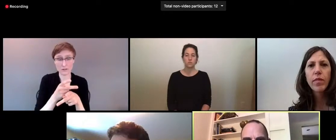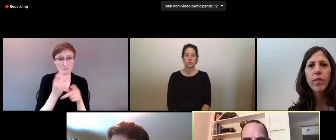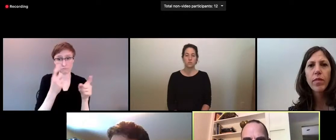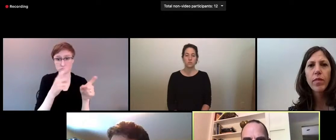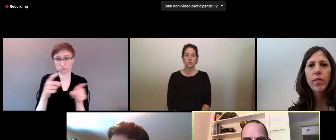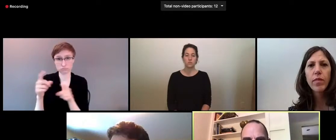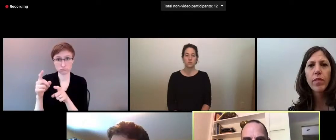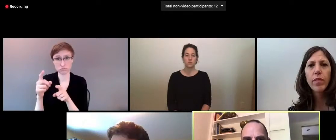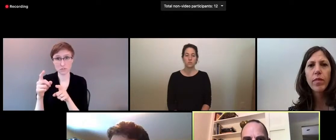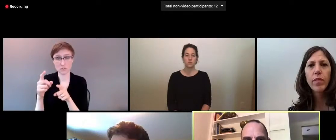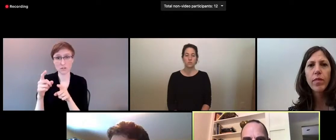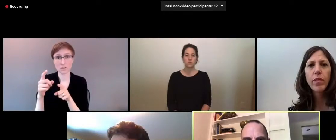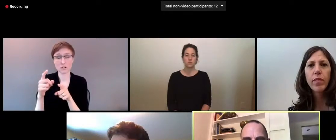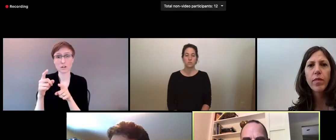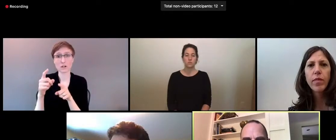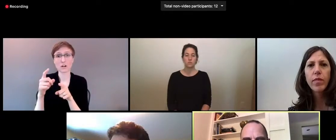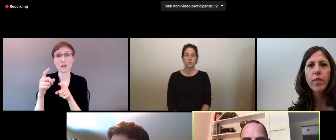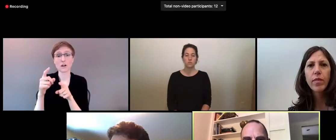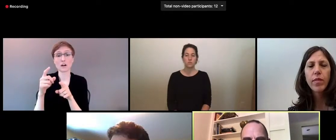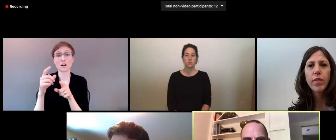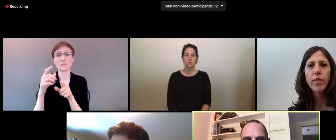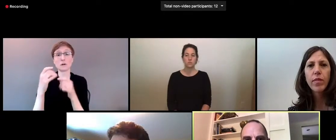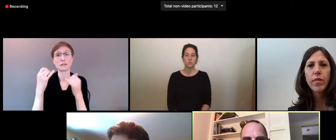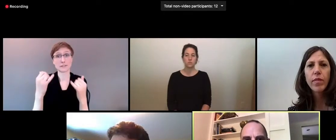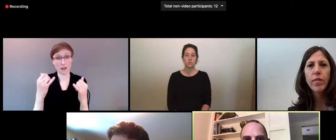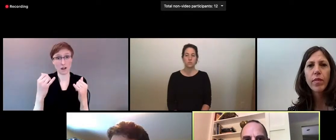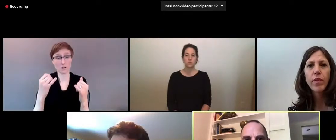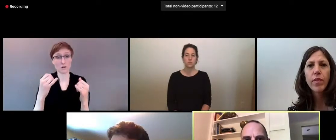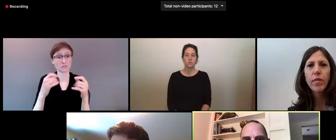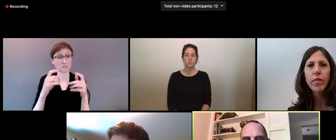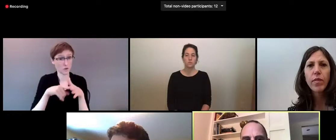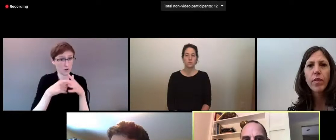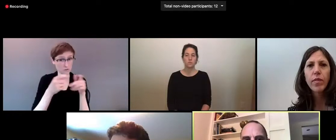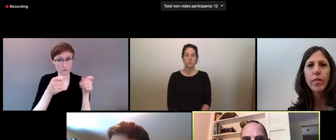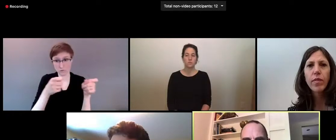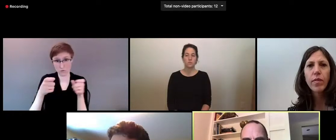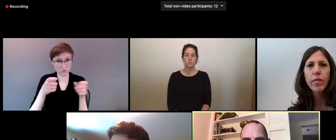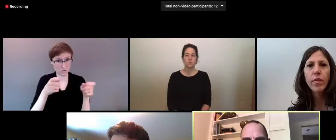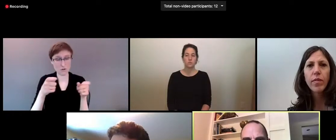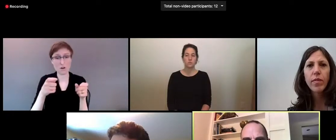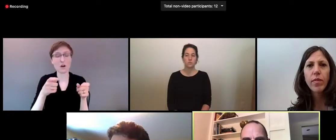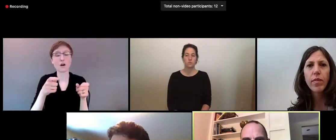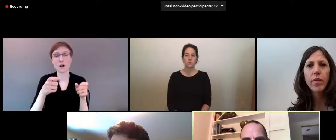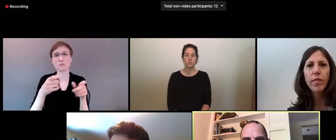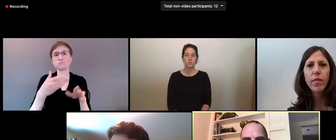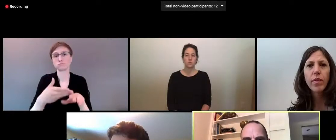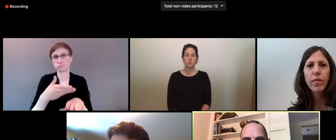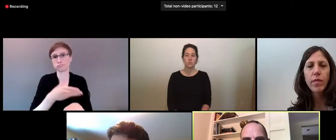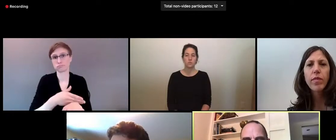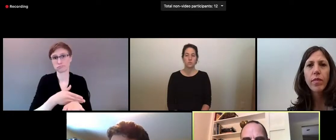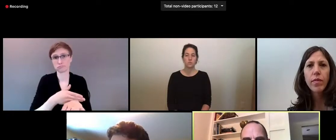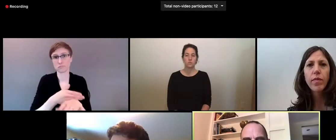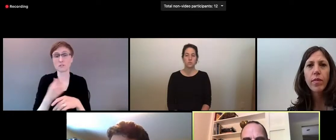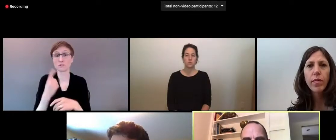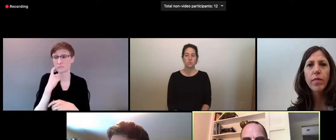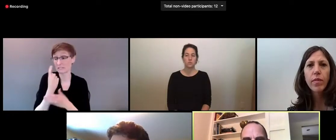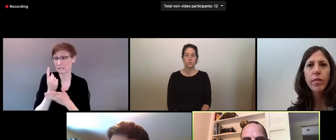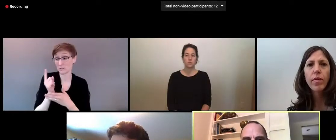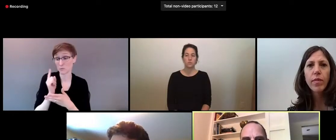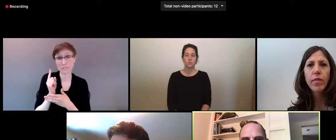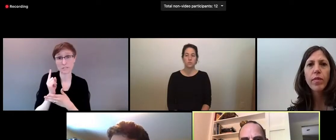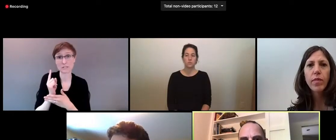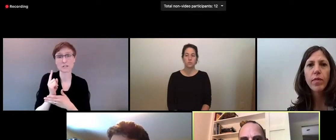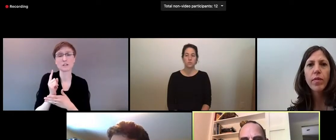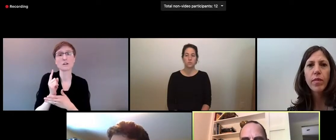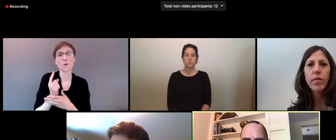the number of new cases. So over the past week, 6 weeks from my count, we've seen one new outbreak in a long-term care facility in